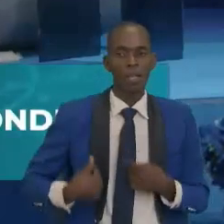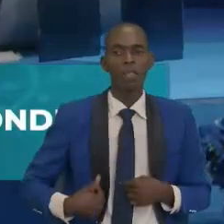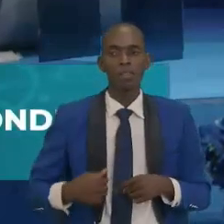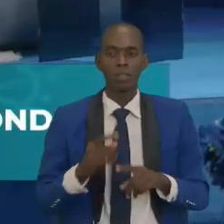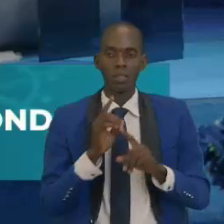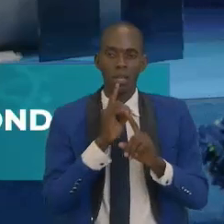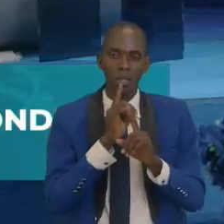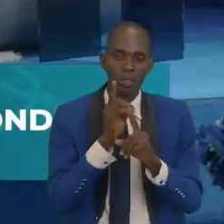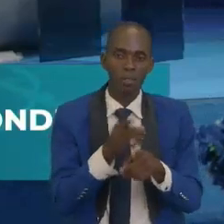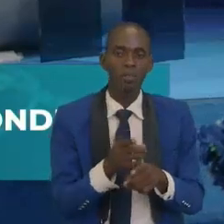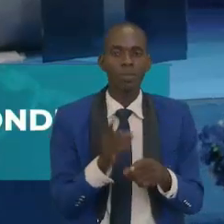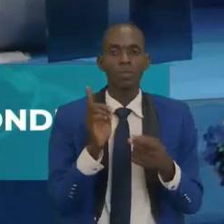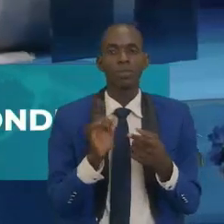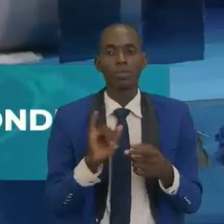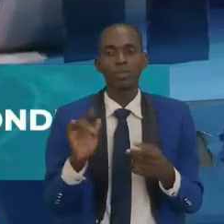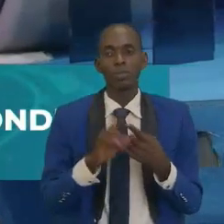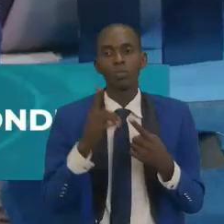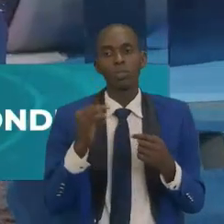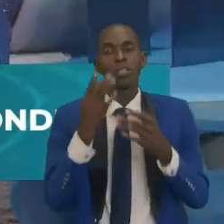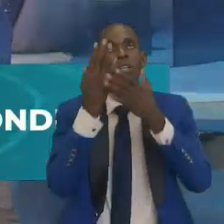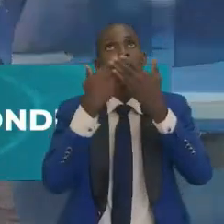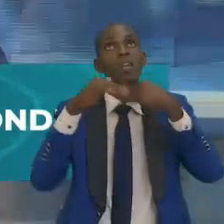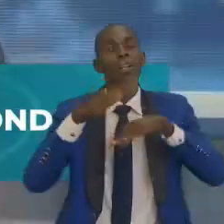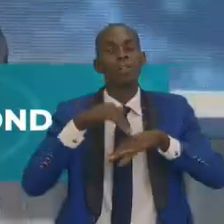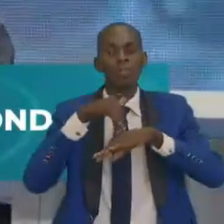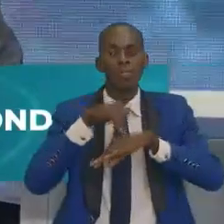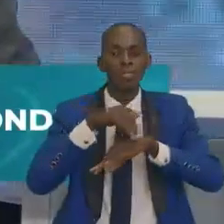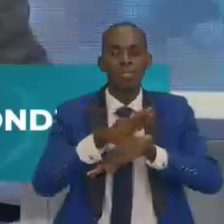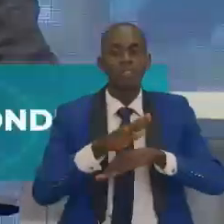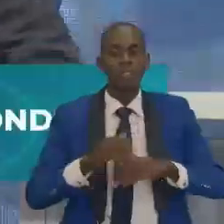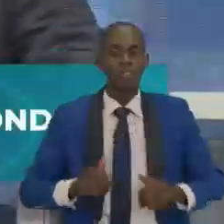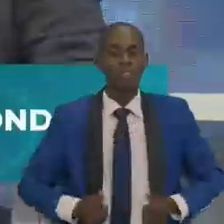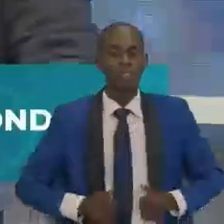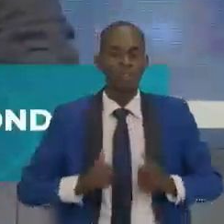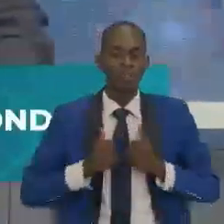responding to the heaven sent address.